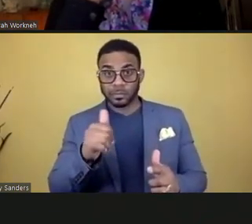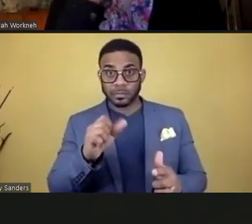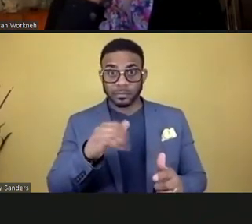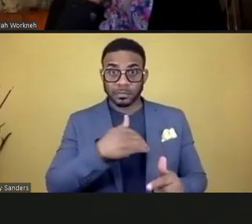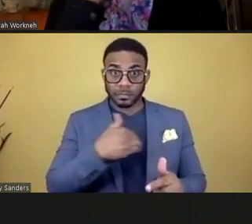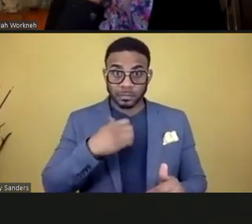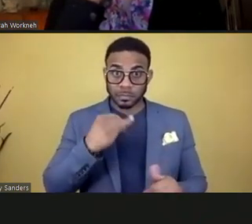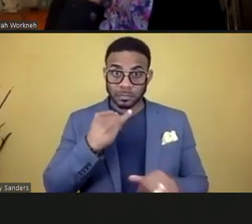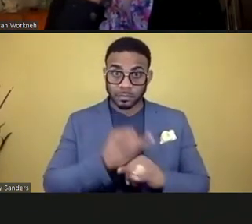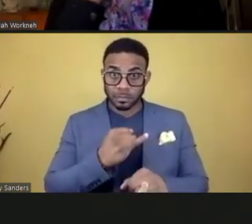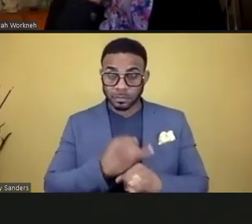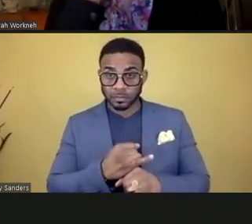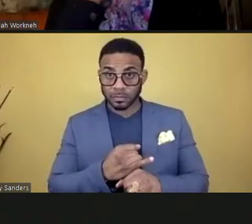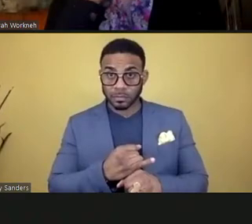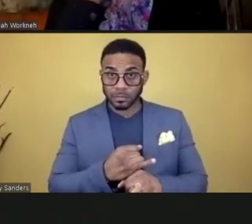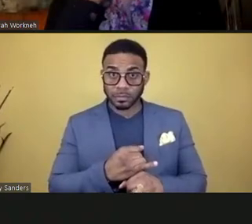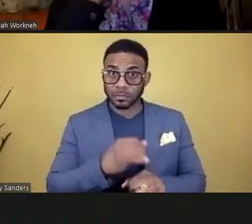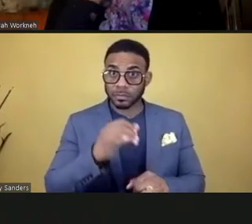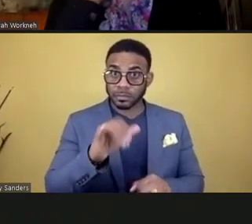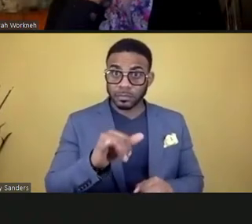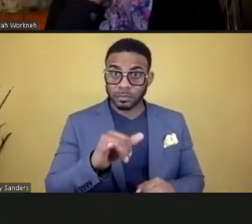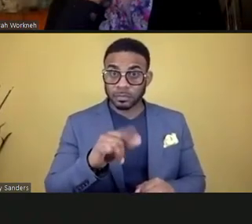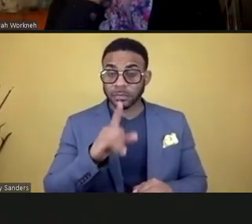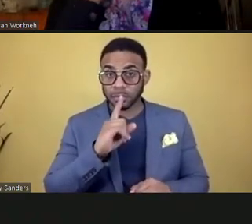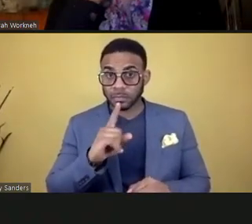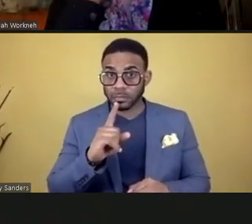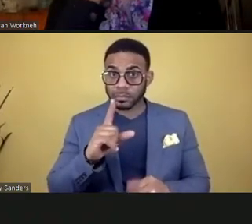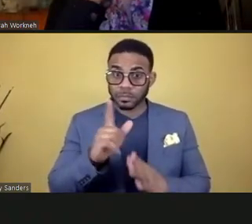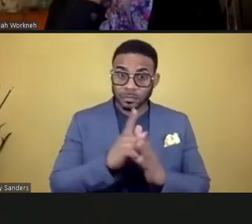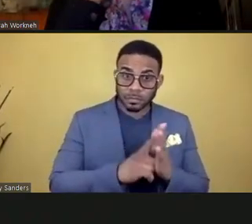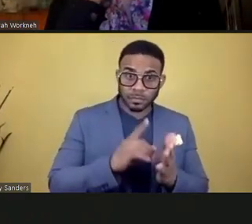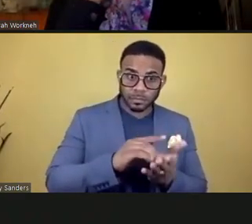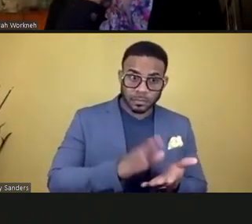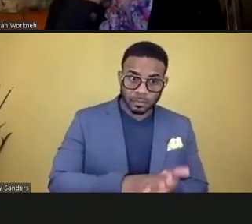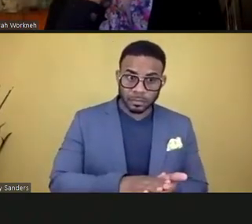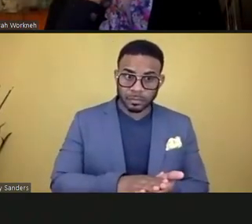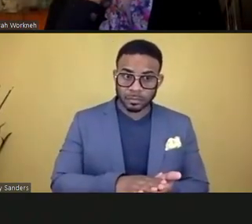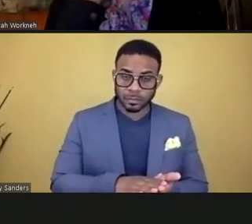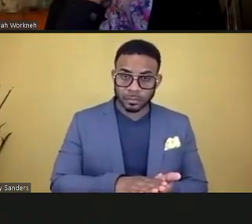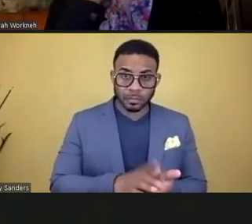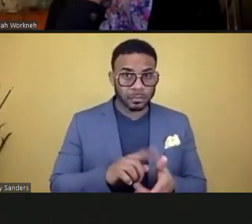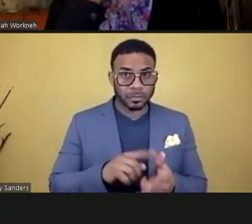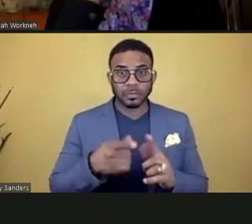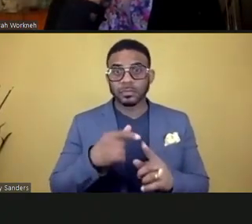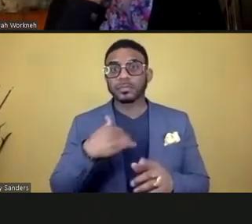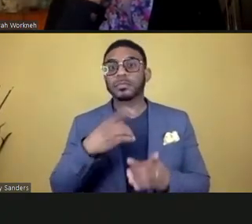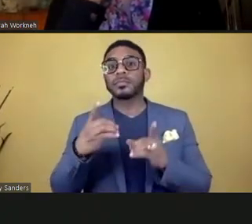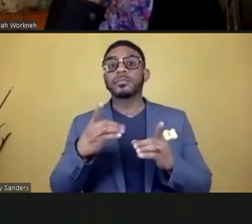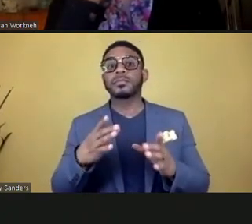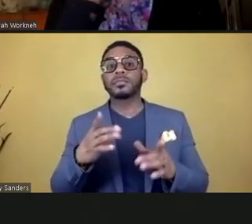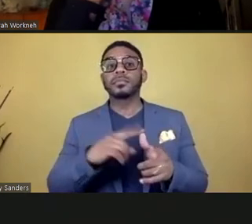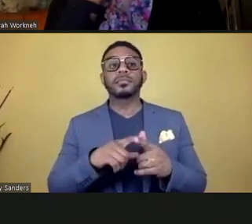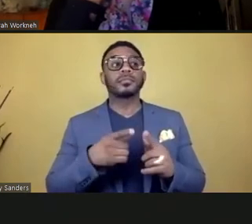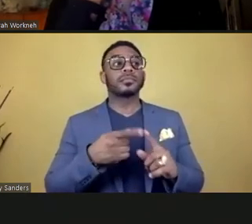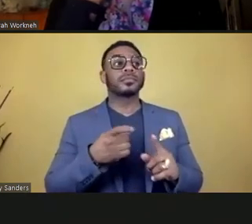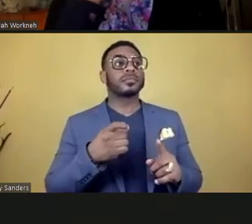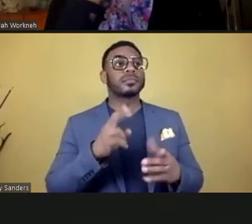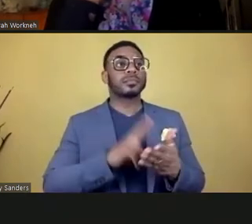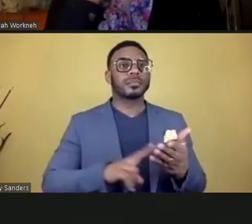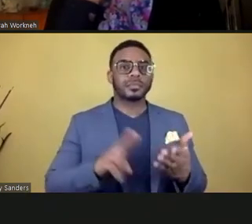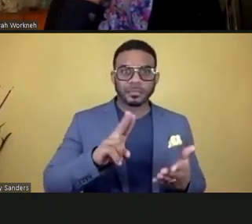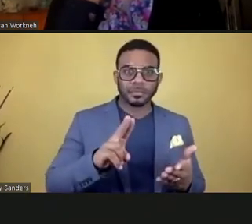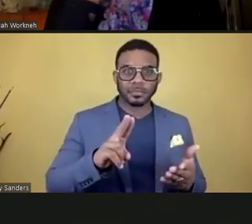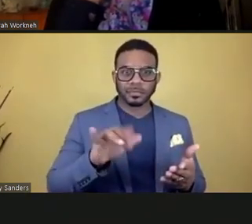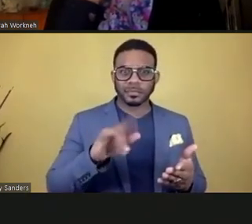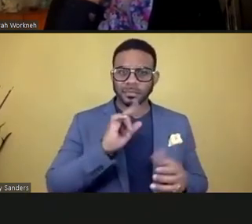member of an institution that is a legal document, or from my director or from the university,